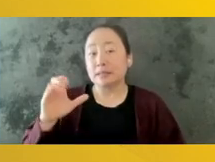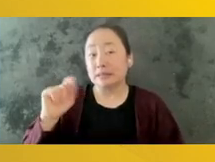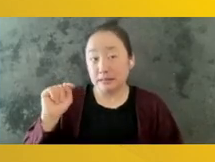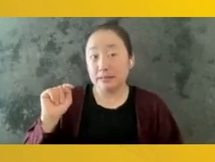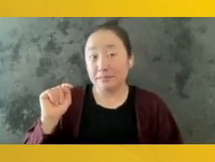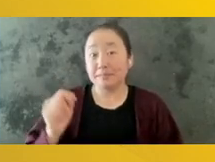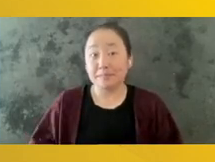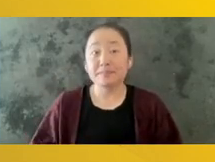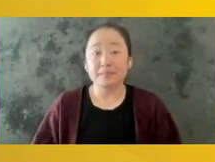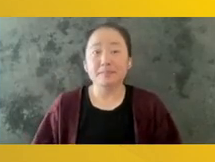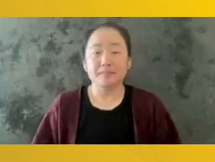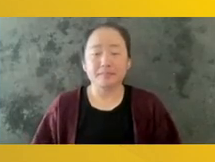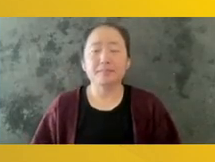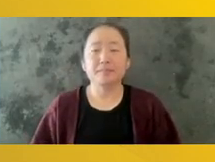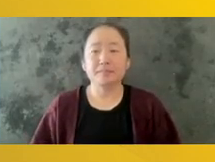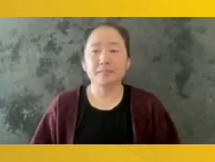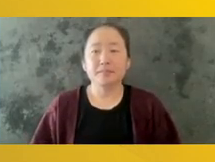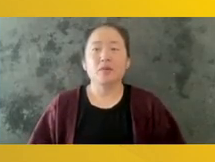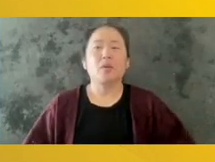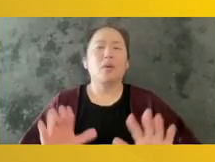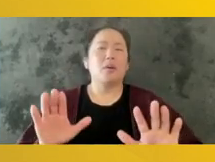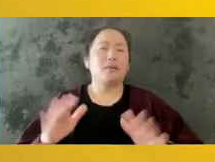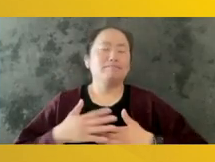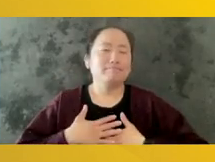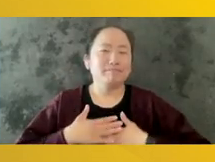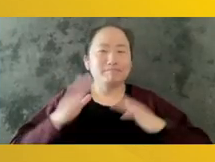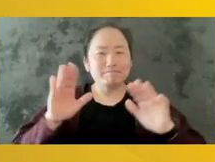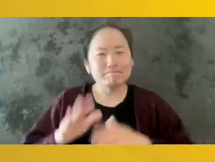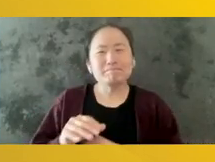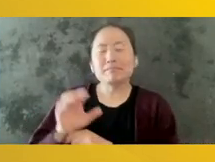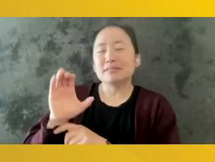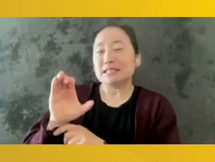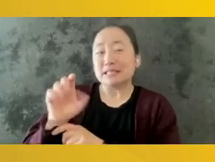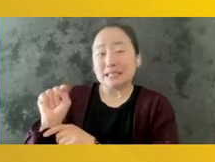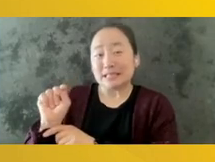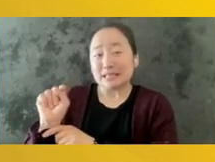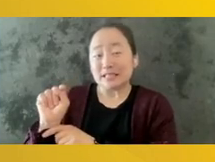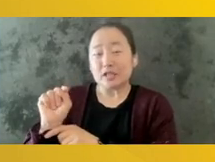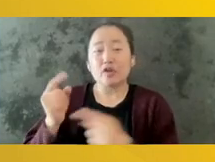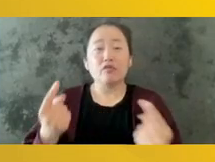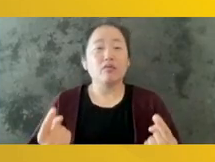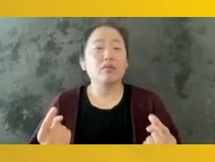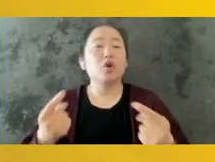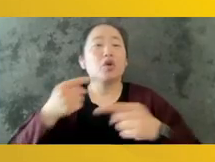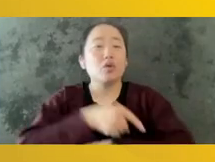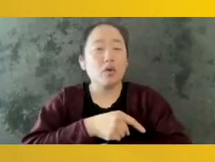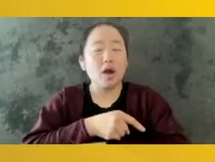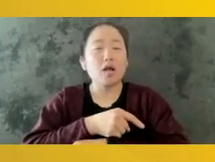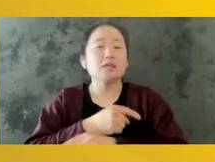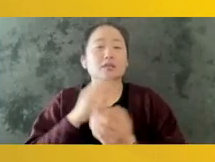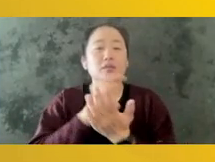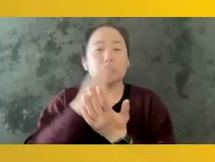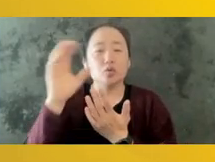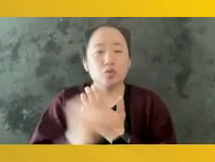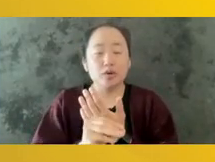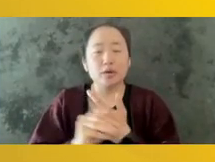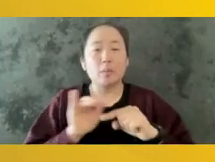in their classroom. Oh, this is good. Computational thinking in cross-curricular coding challenges. That sounds really cool.